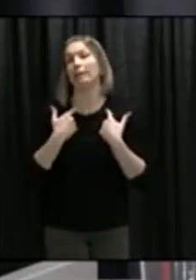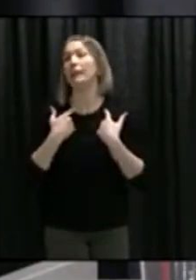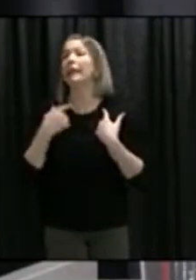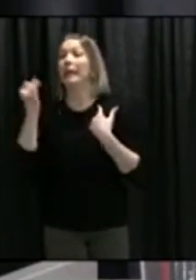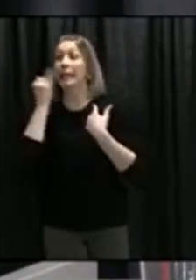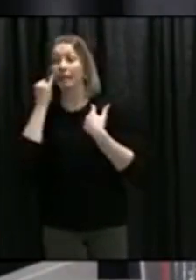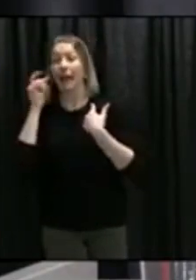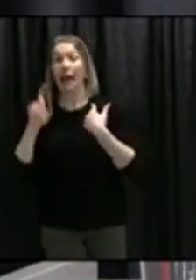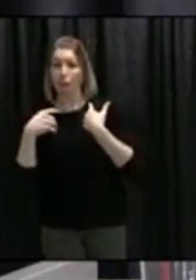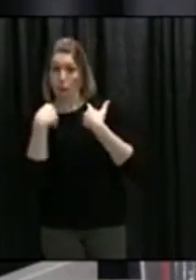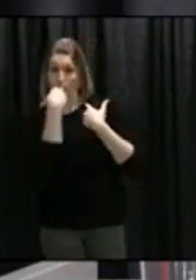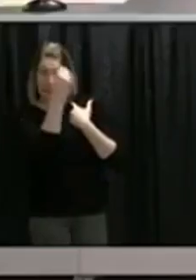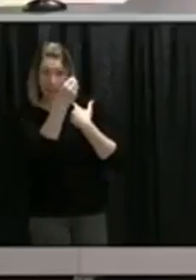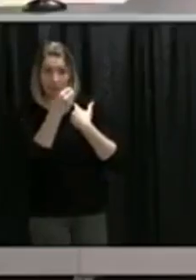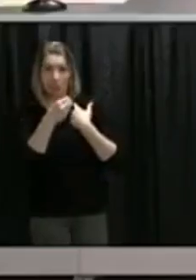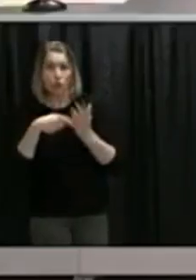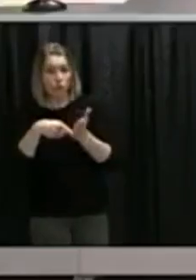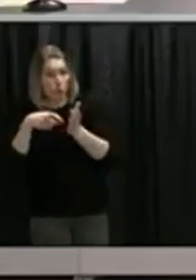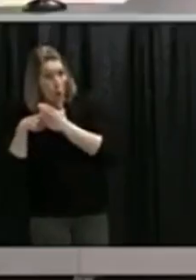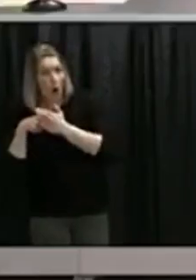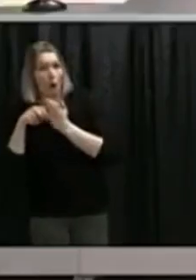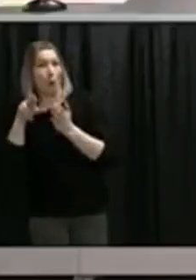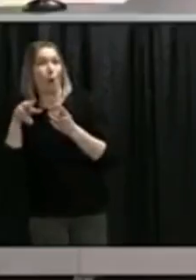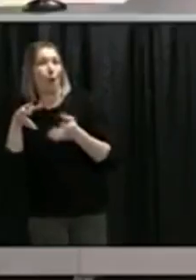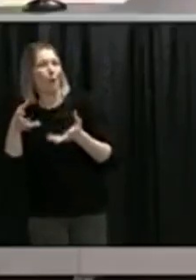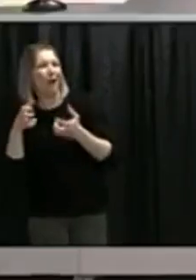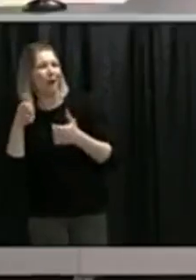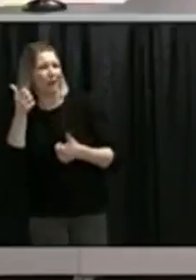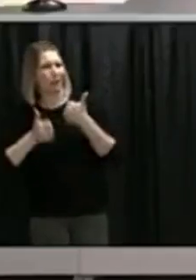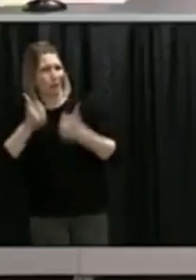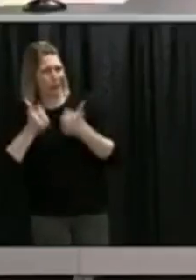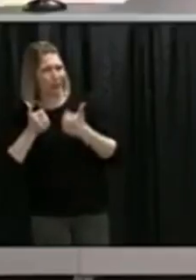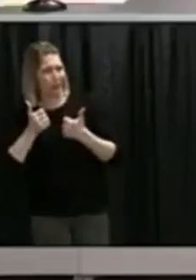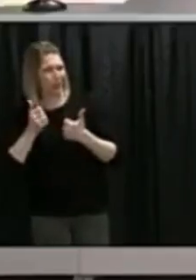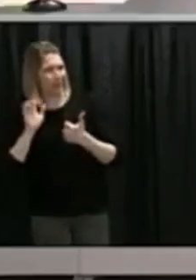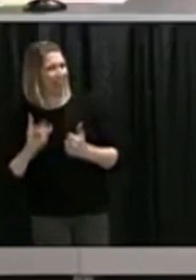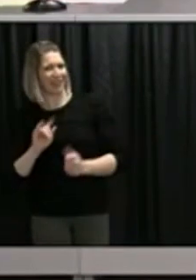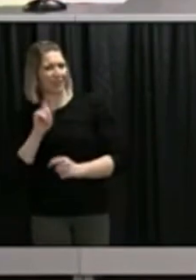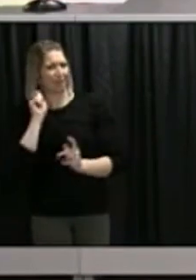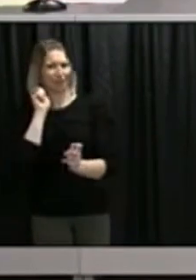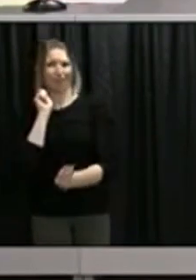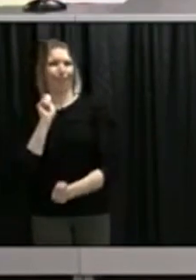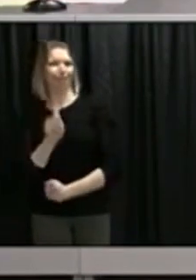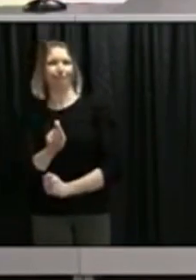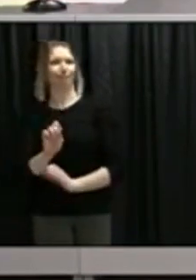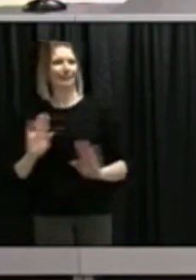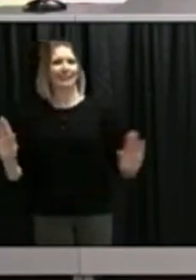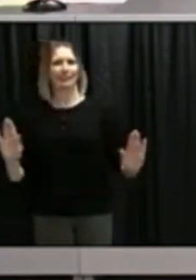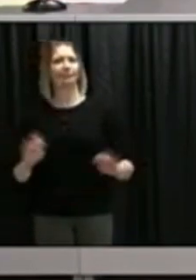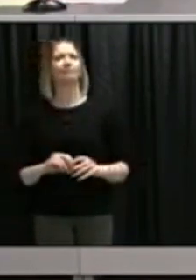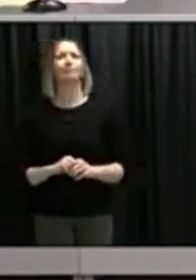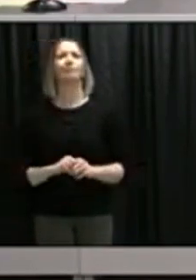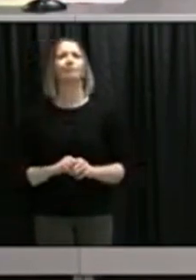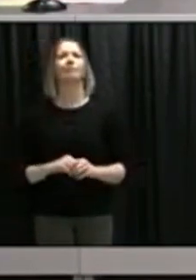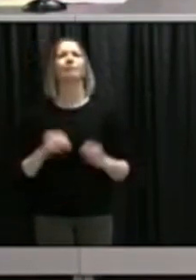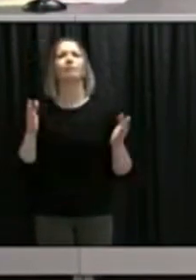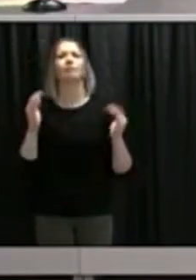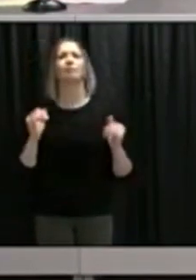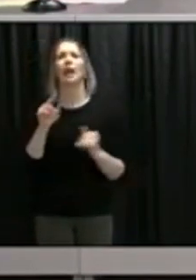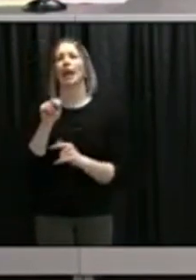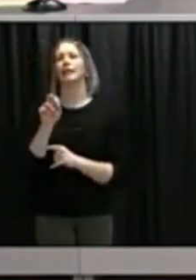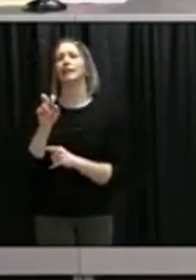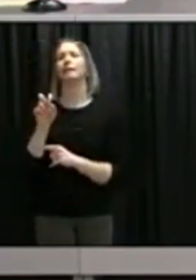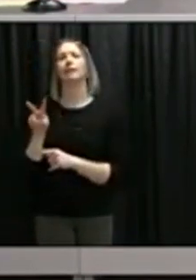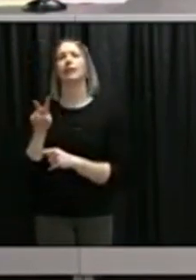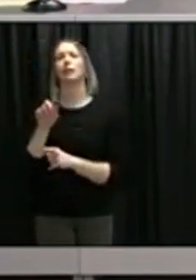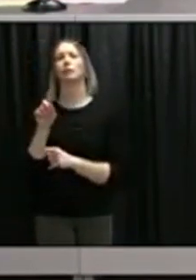Okay, thank you. Our next questions are from Kellyanne Roberts of NTV News. Please go ahead.